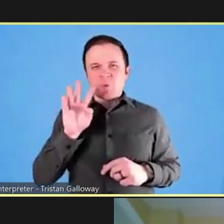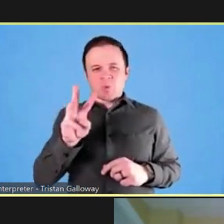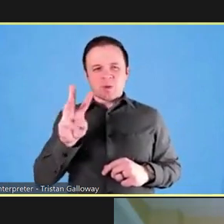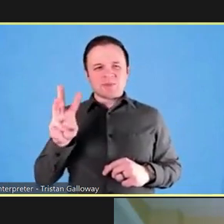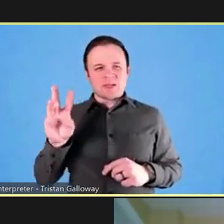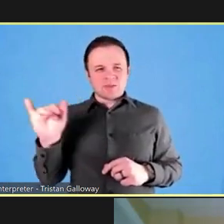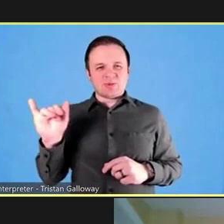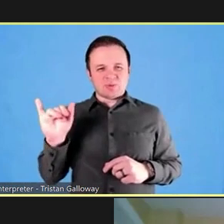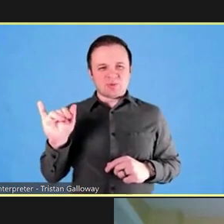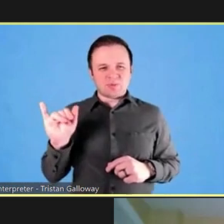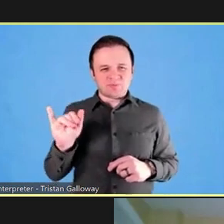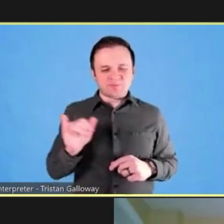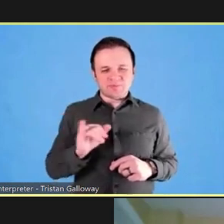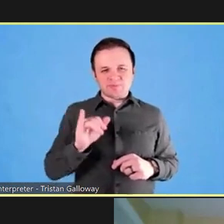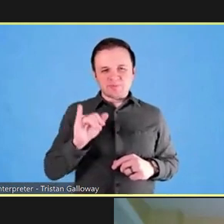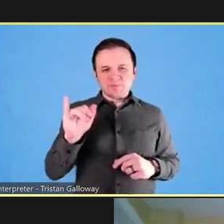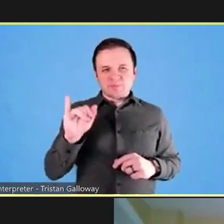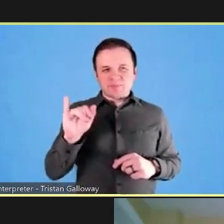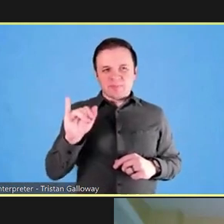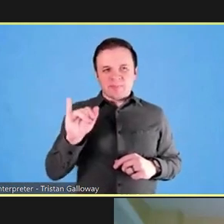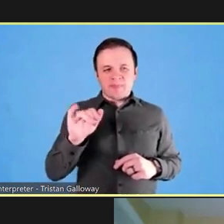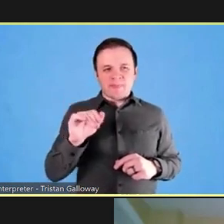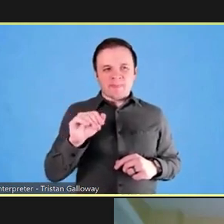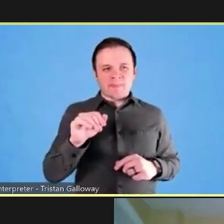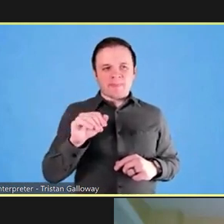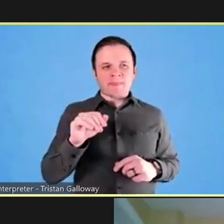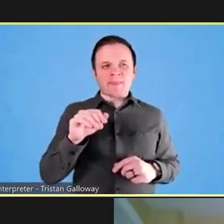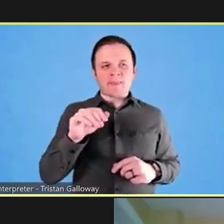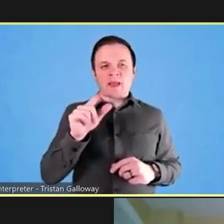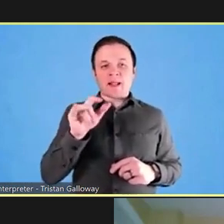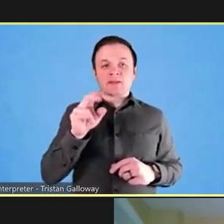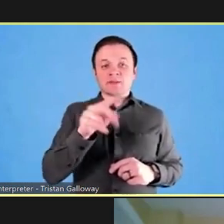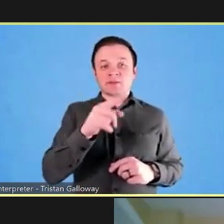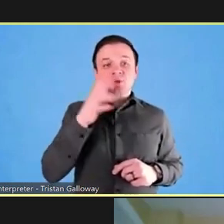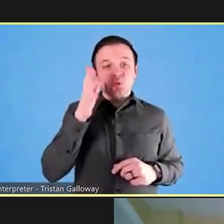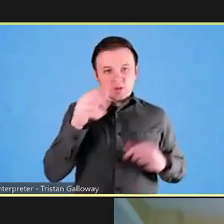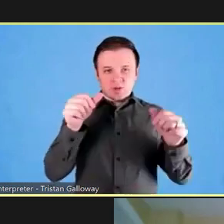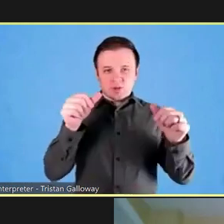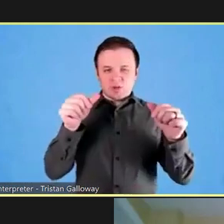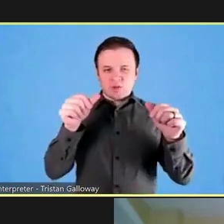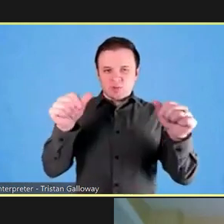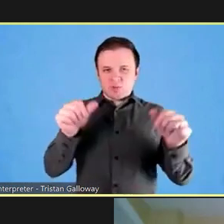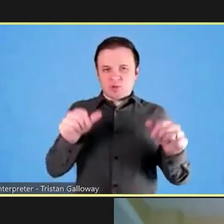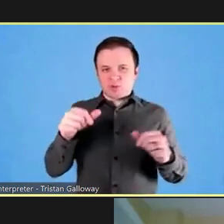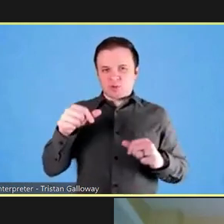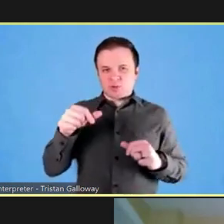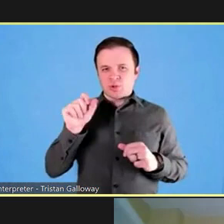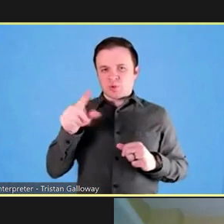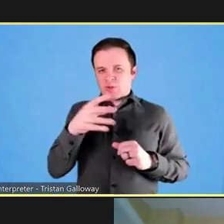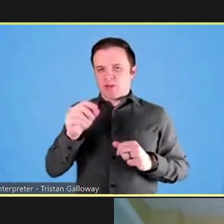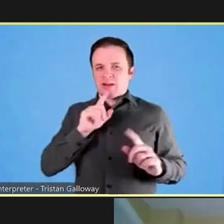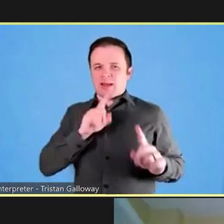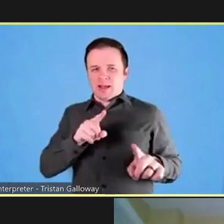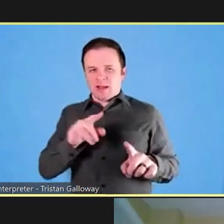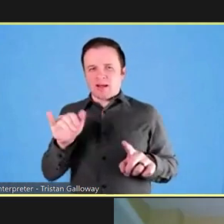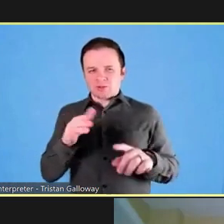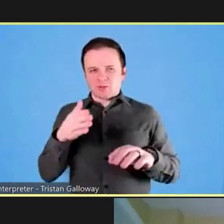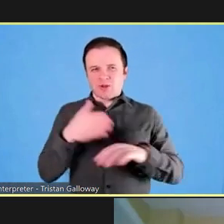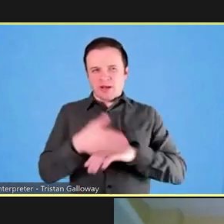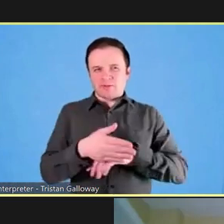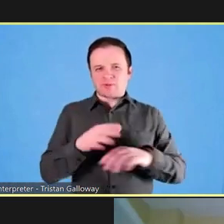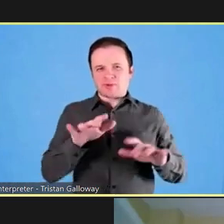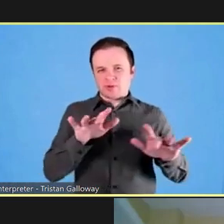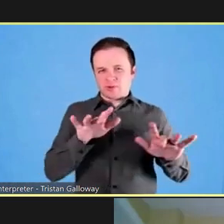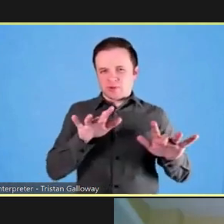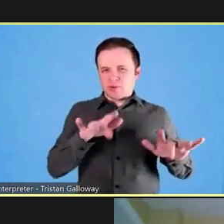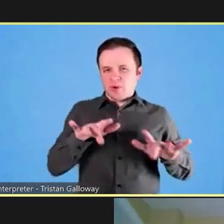website on infanthearing.org. Yeah, and actually we'll also post the Q&A portion that we've been doing after the recording.